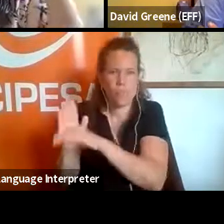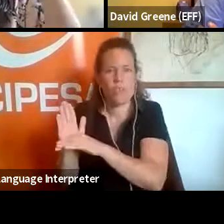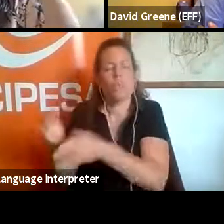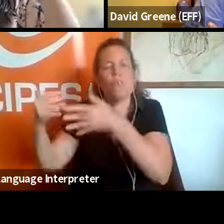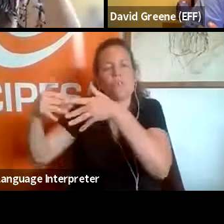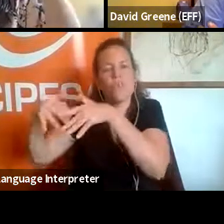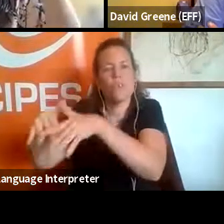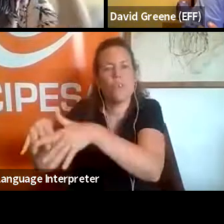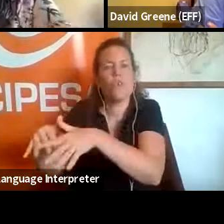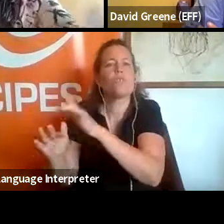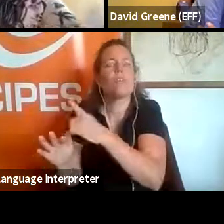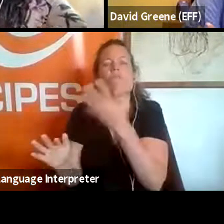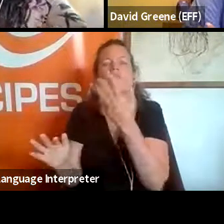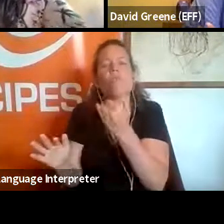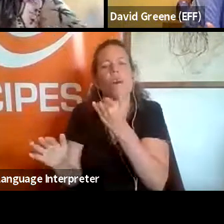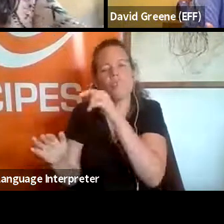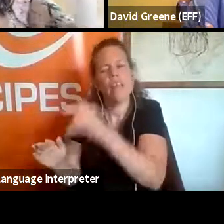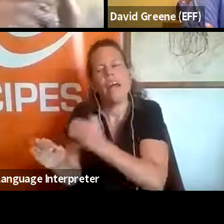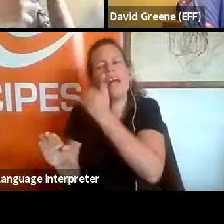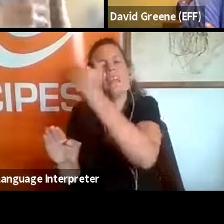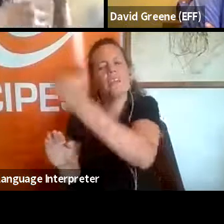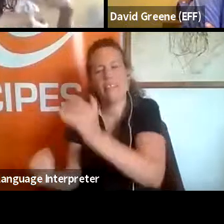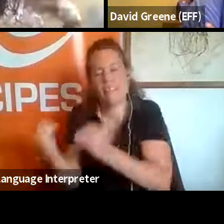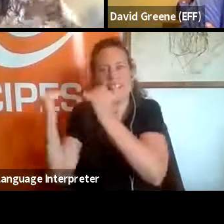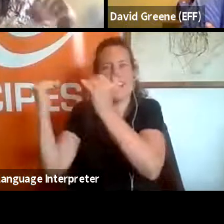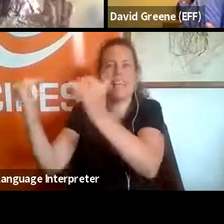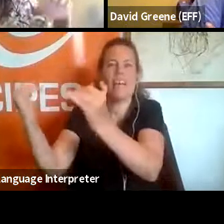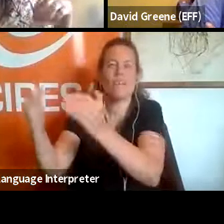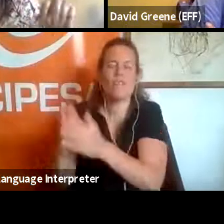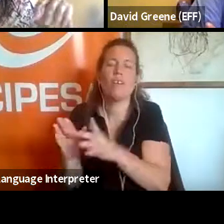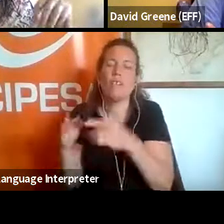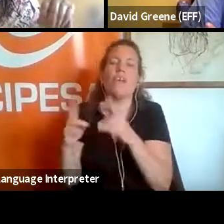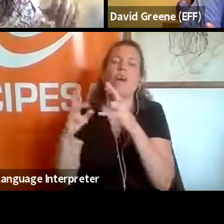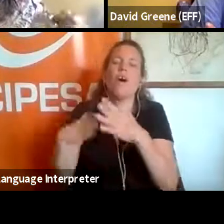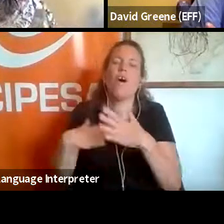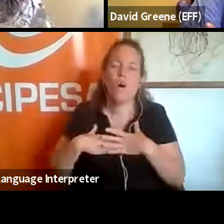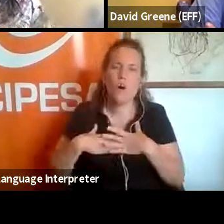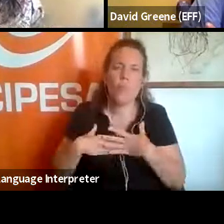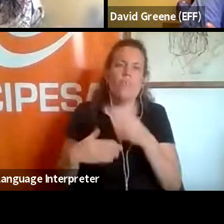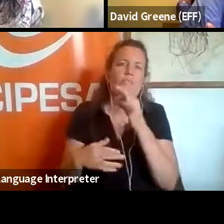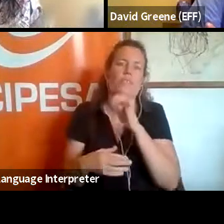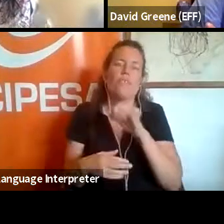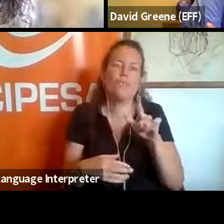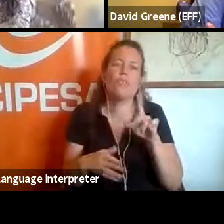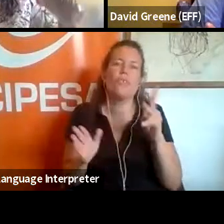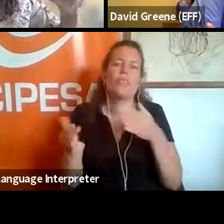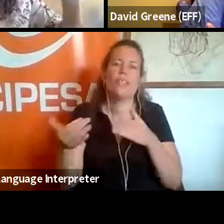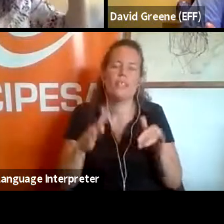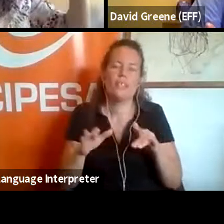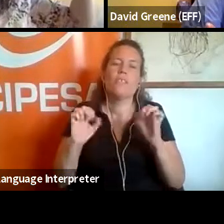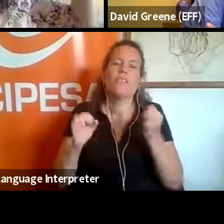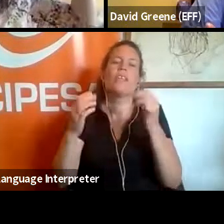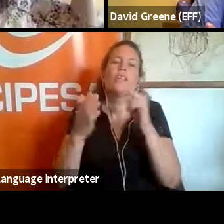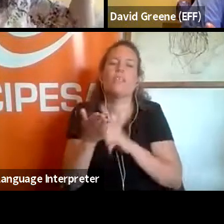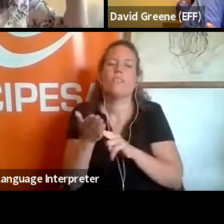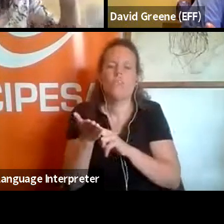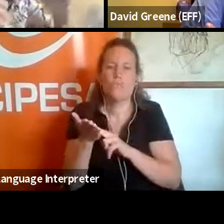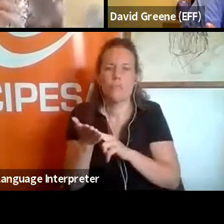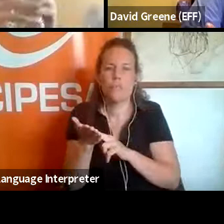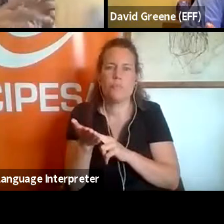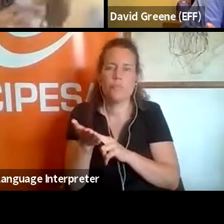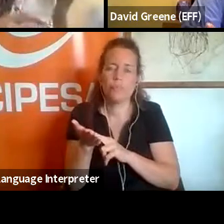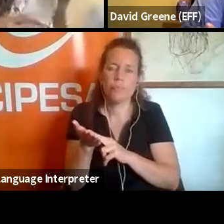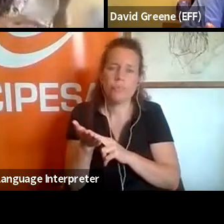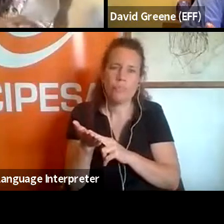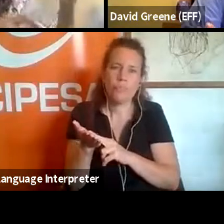We need them to take it to the next level. And we're hoping that with the toolkit, we will provide them guidance on how they can